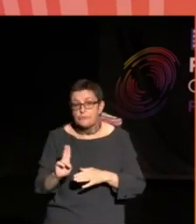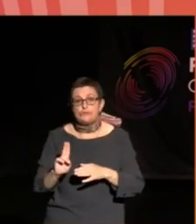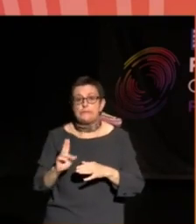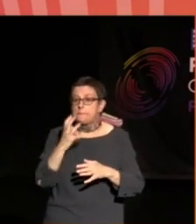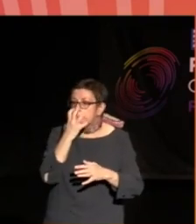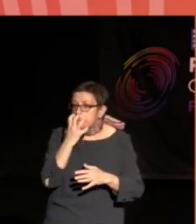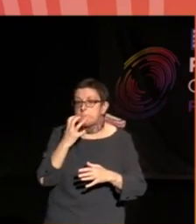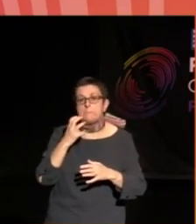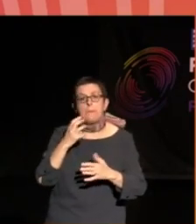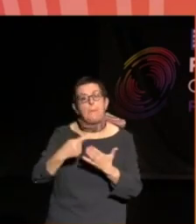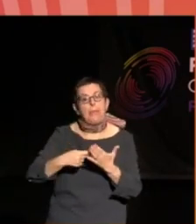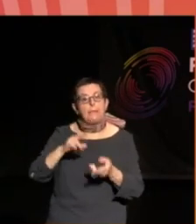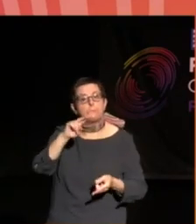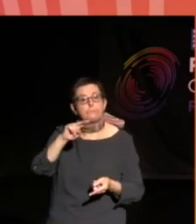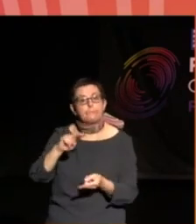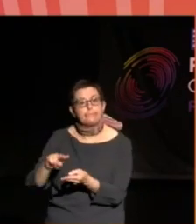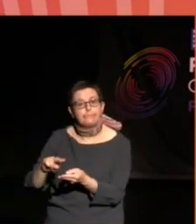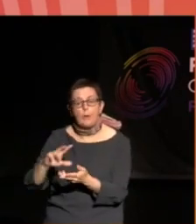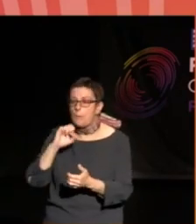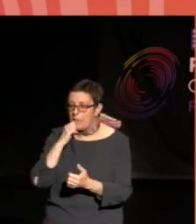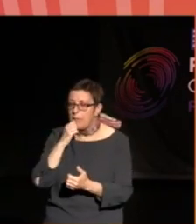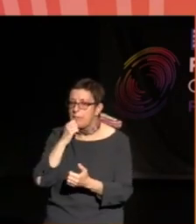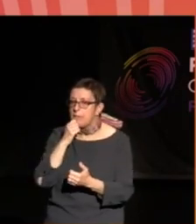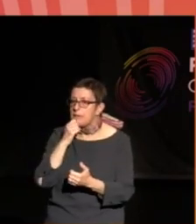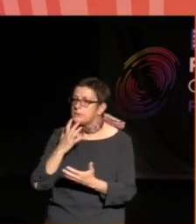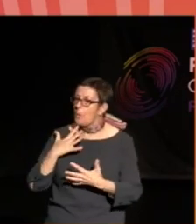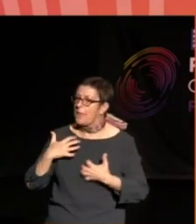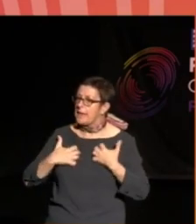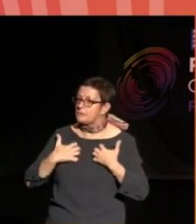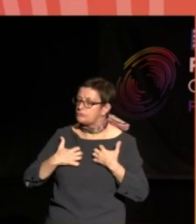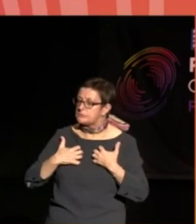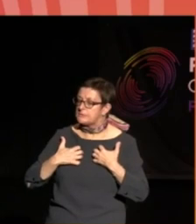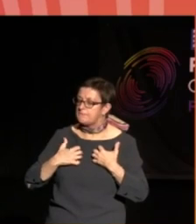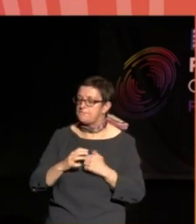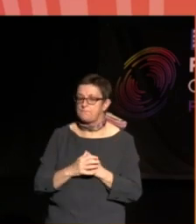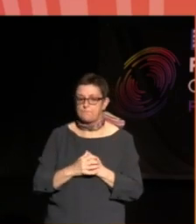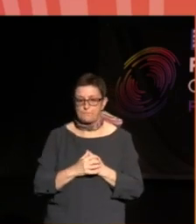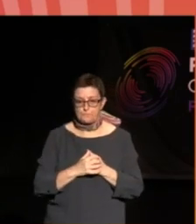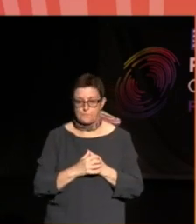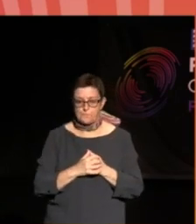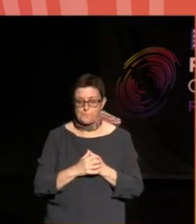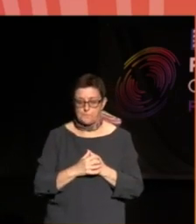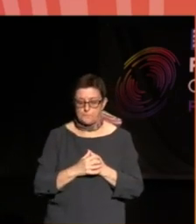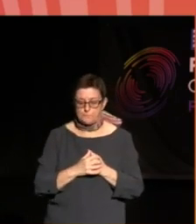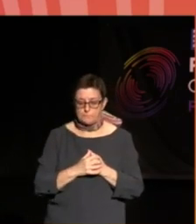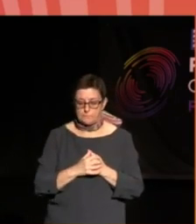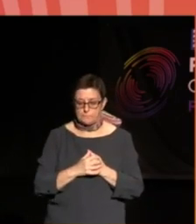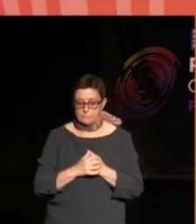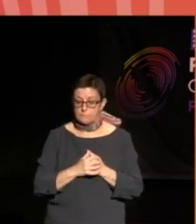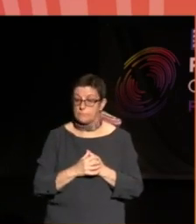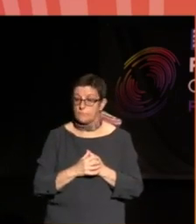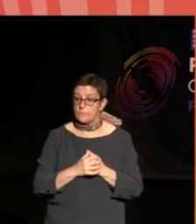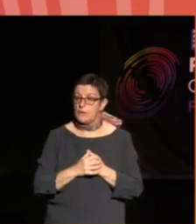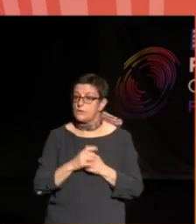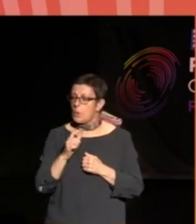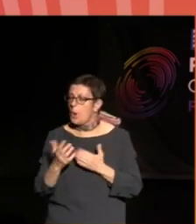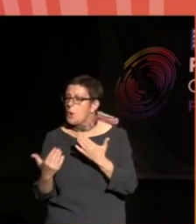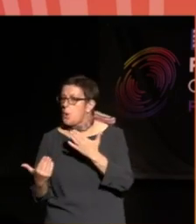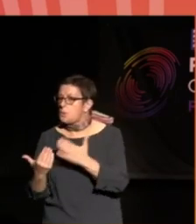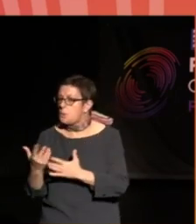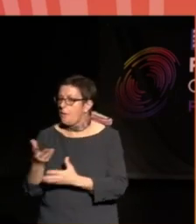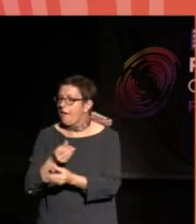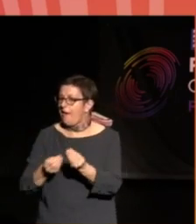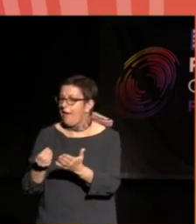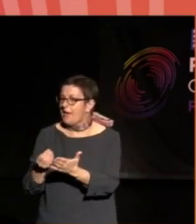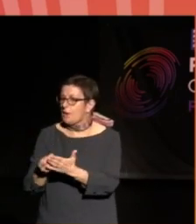so on. So there is that side. I think the most interesting economic models that are just emerging would